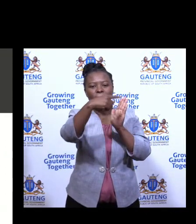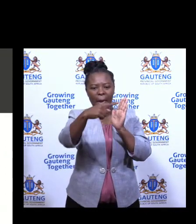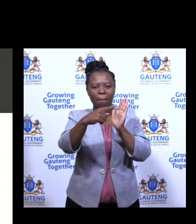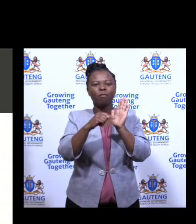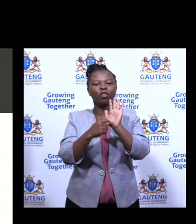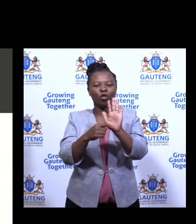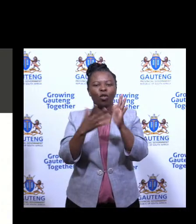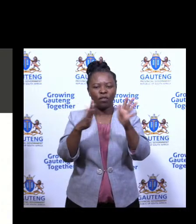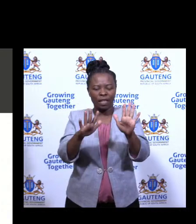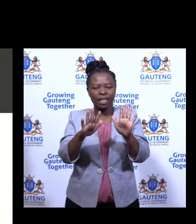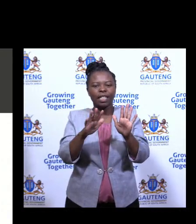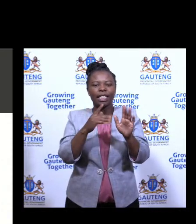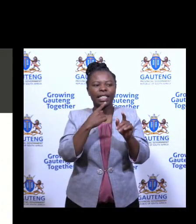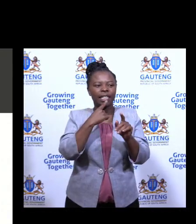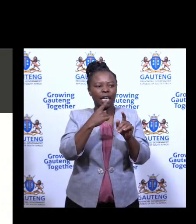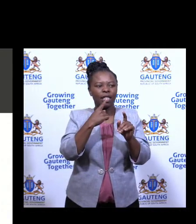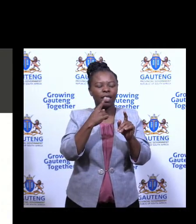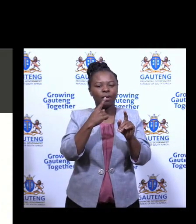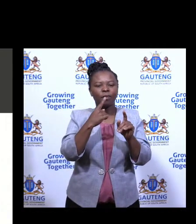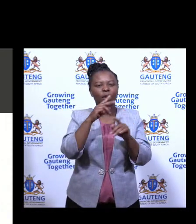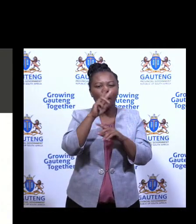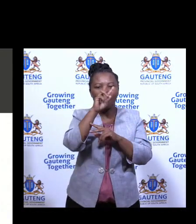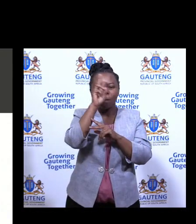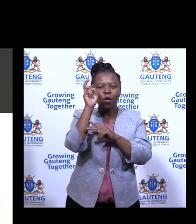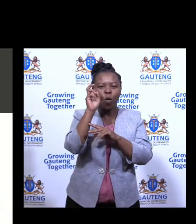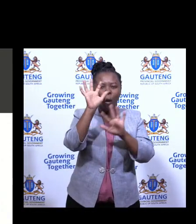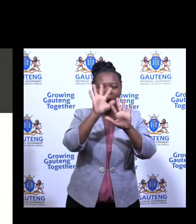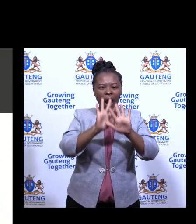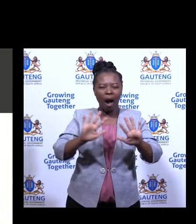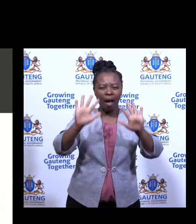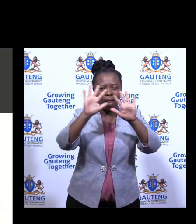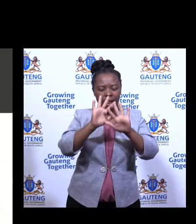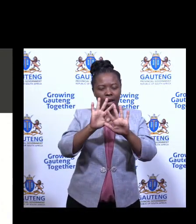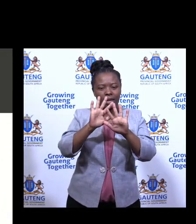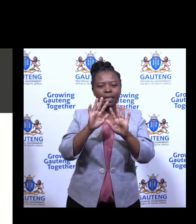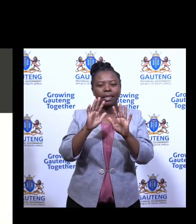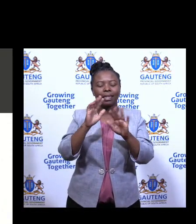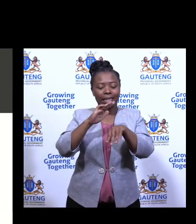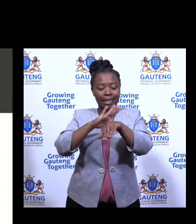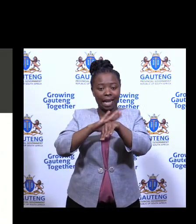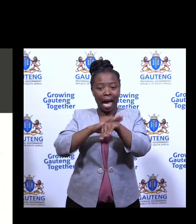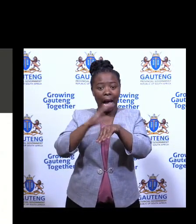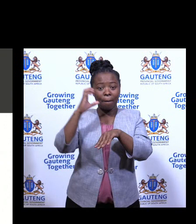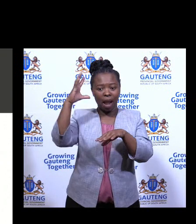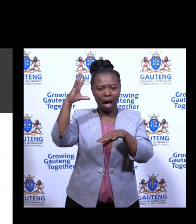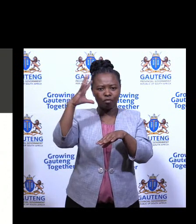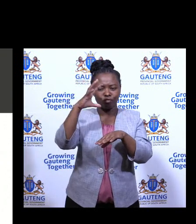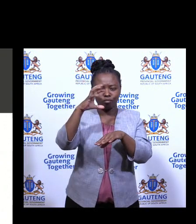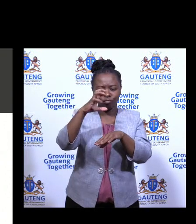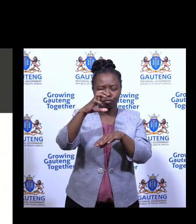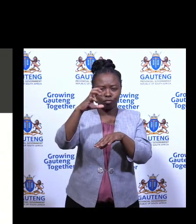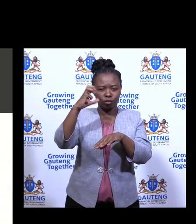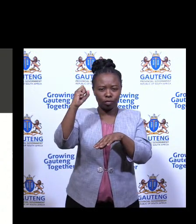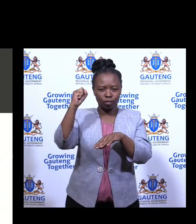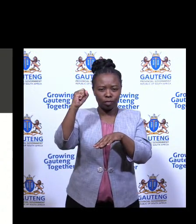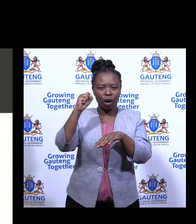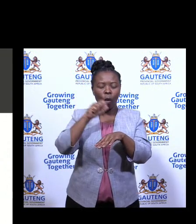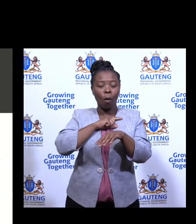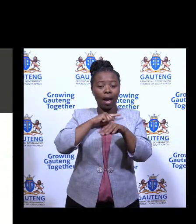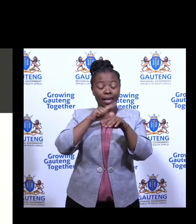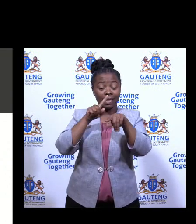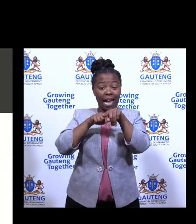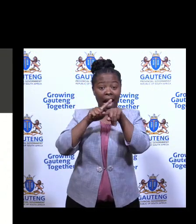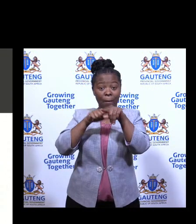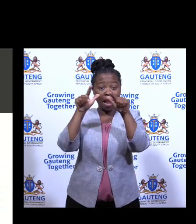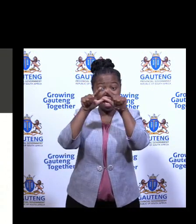side, showing the cooler blue colors, is that there was a lot of dimming of lights, particularly during the early stages of level 5